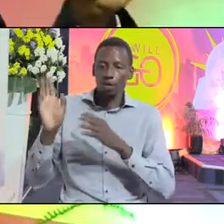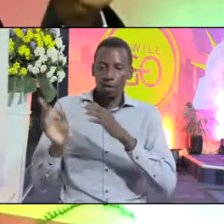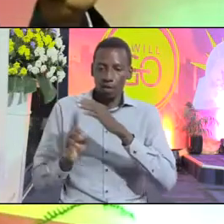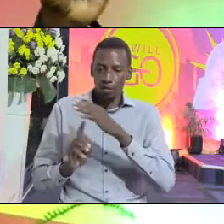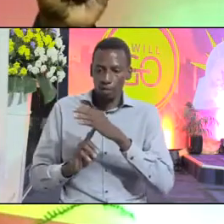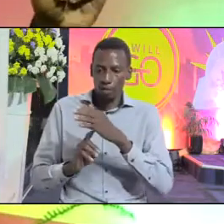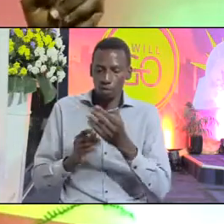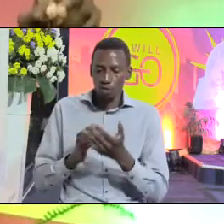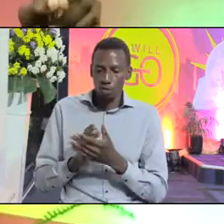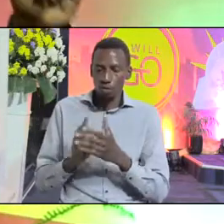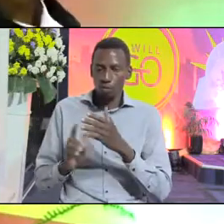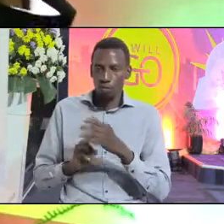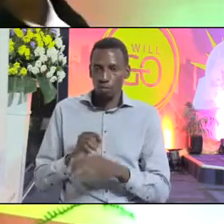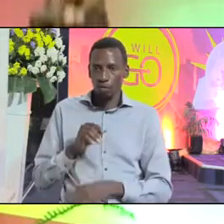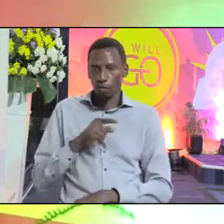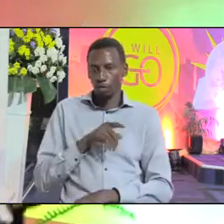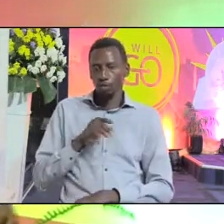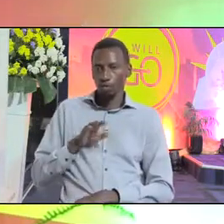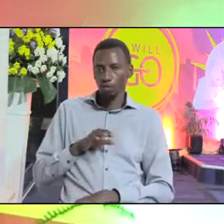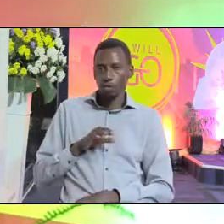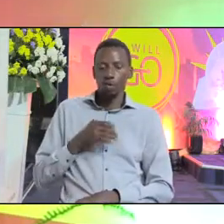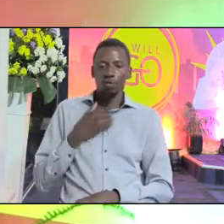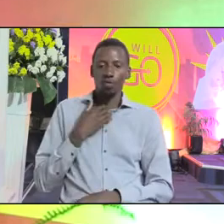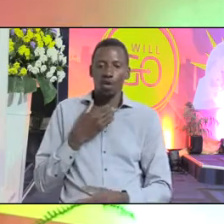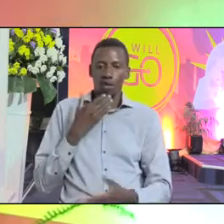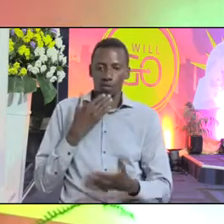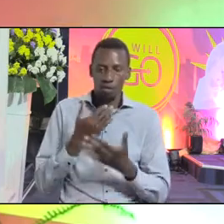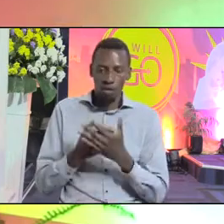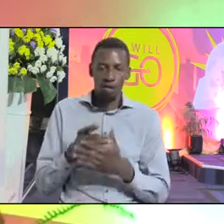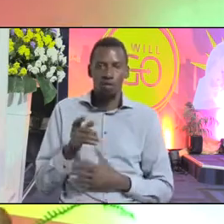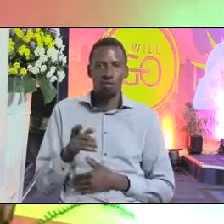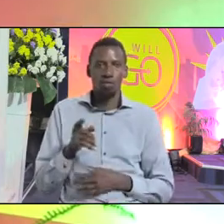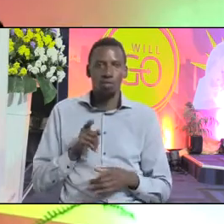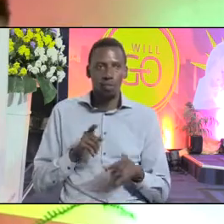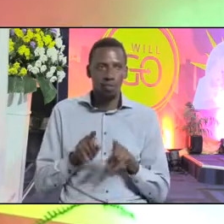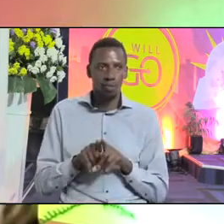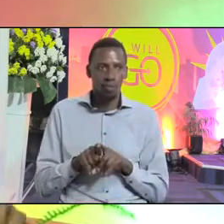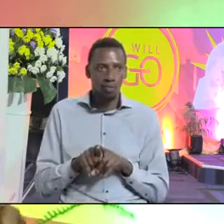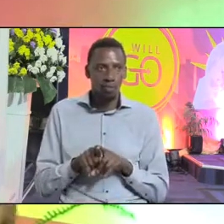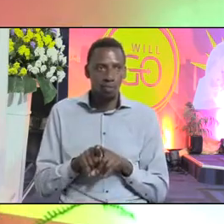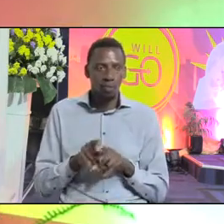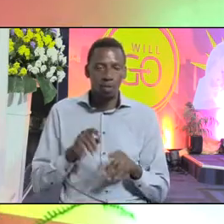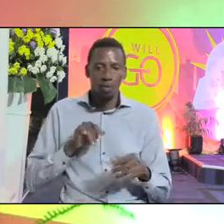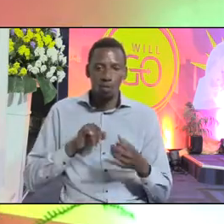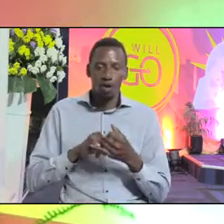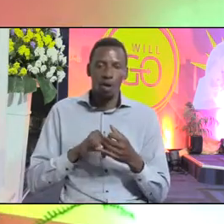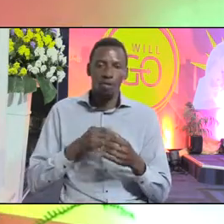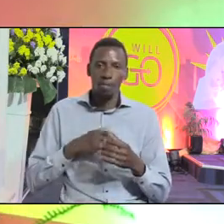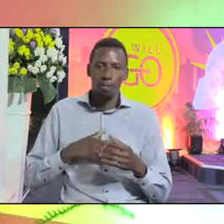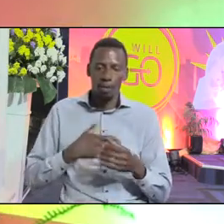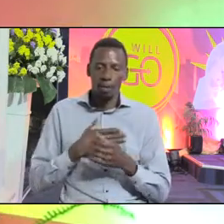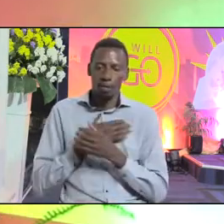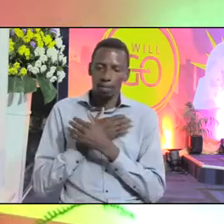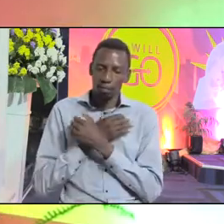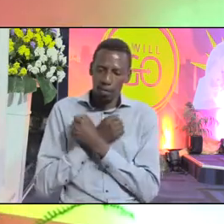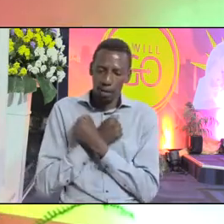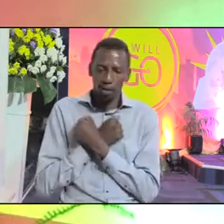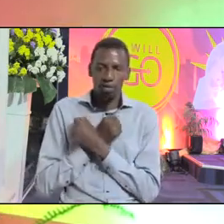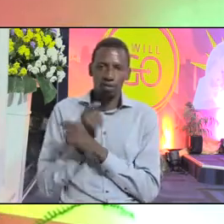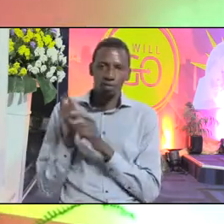of this shepherdess. I want to thank you, Sister Papu. My wife would have loved to have been here, but she